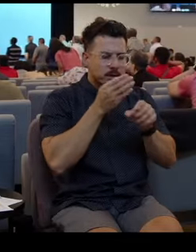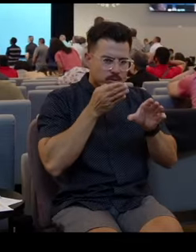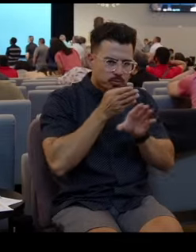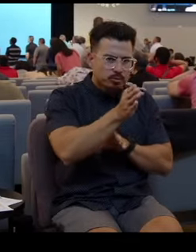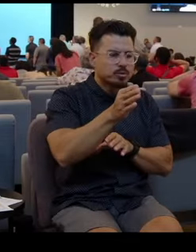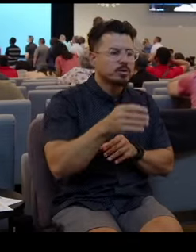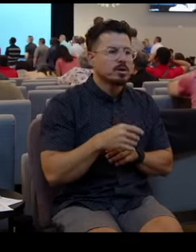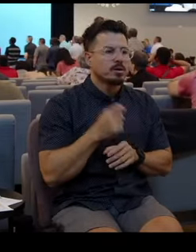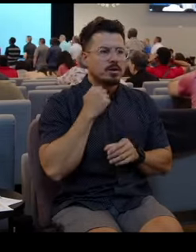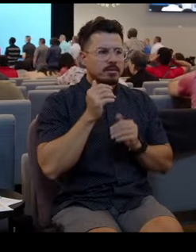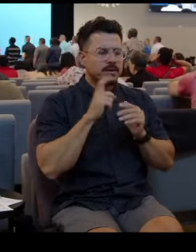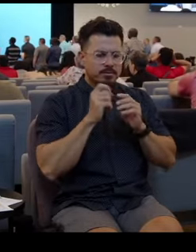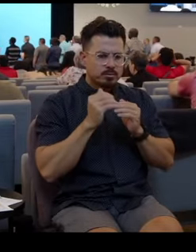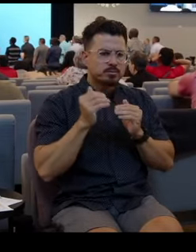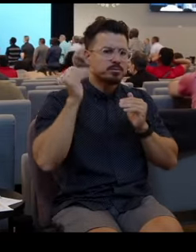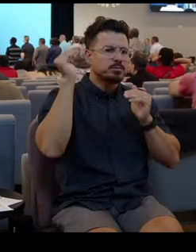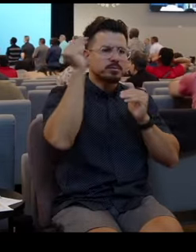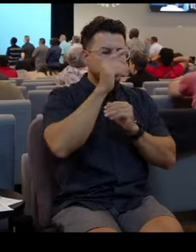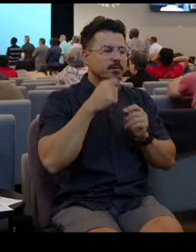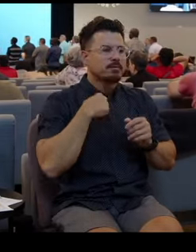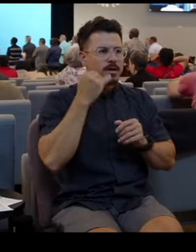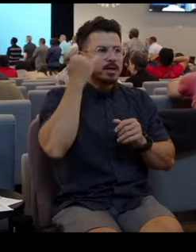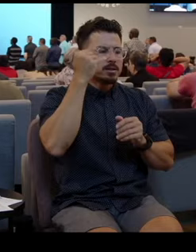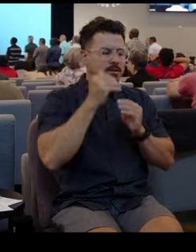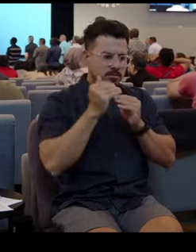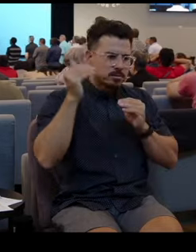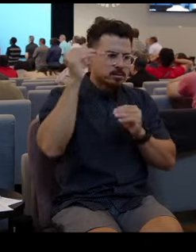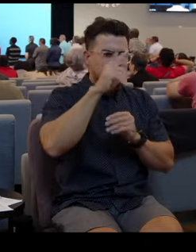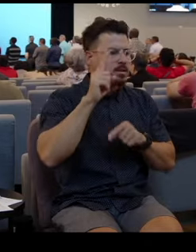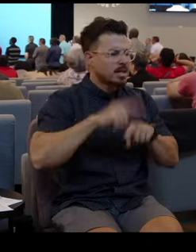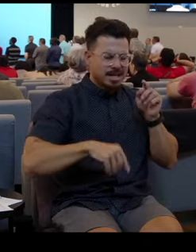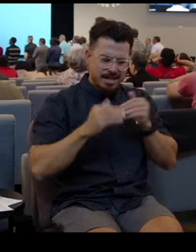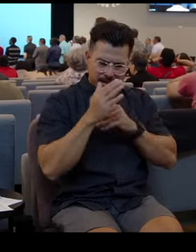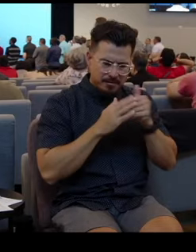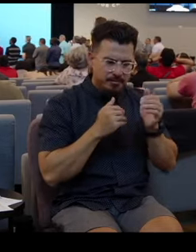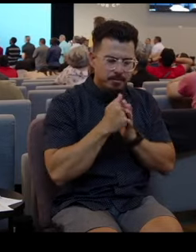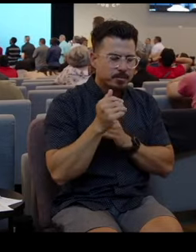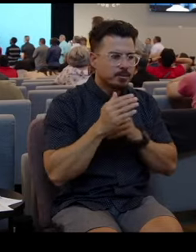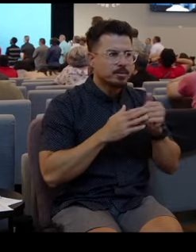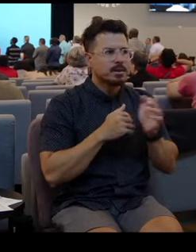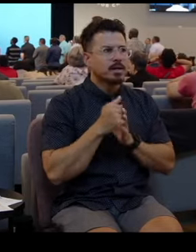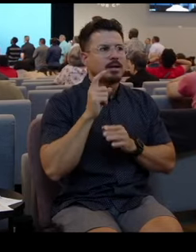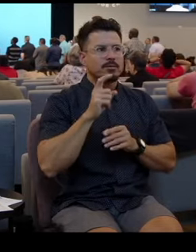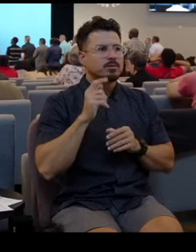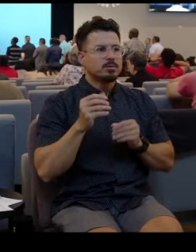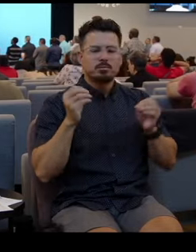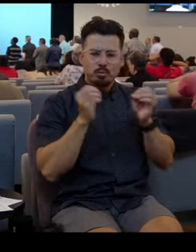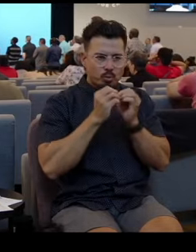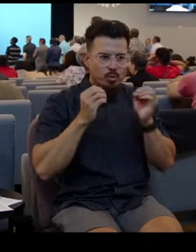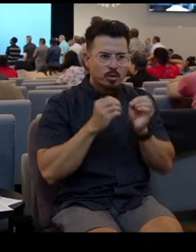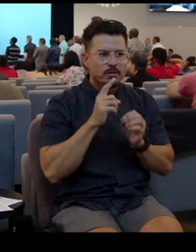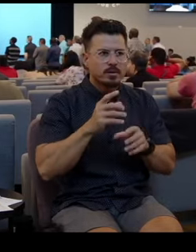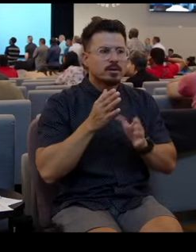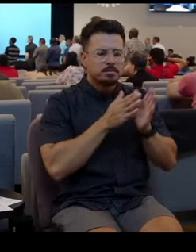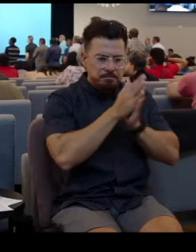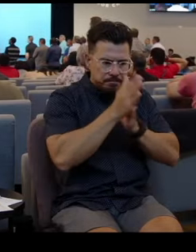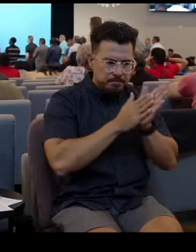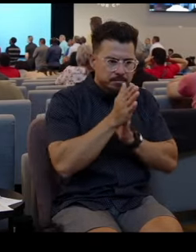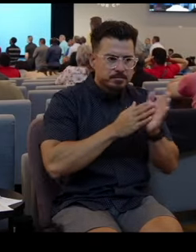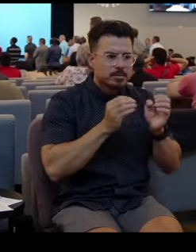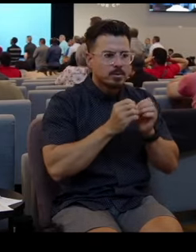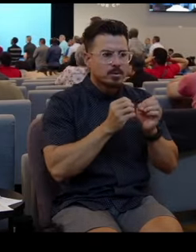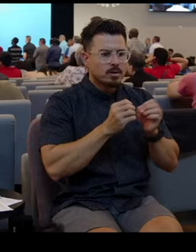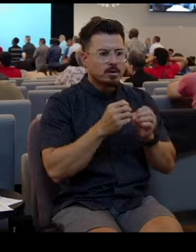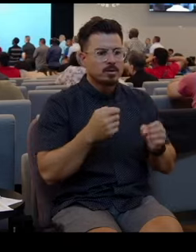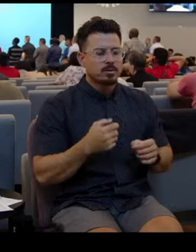continue with the high ideal. We can't get comfortable with what we got. Do you see what I'm saying? I don't mean being miserable